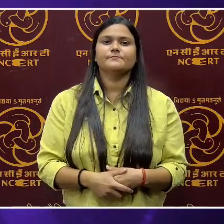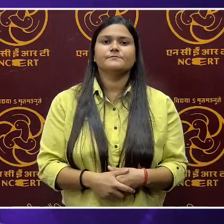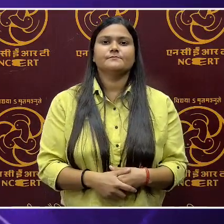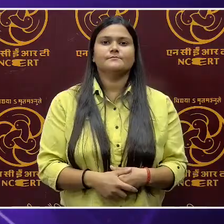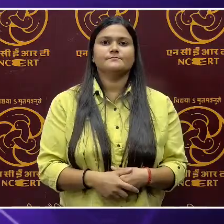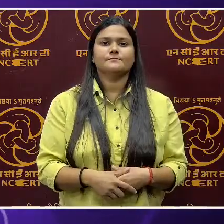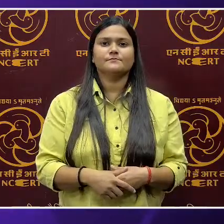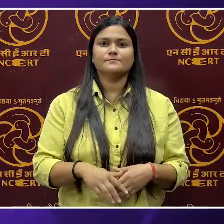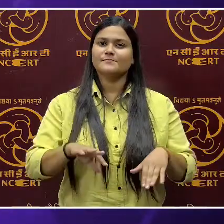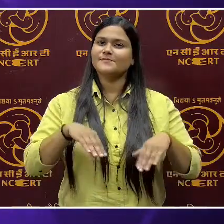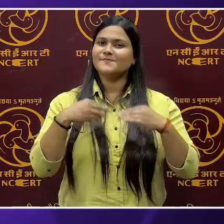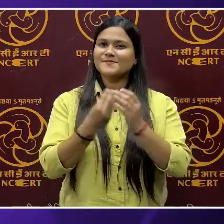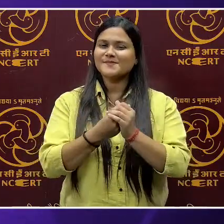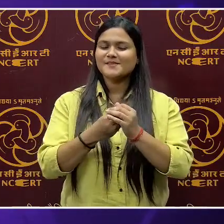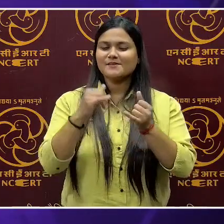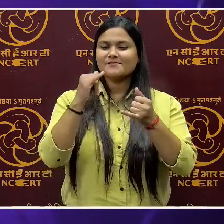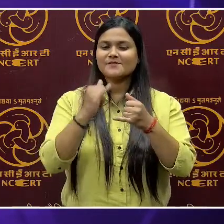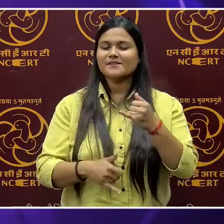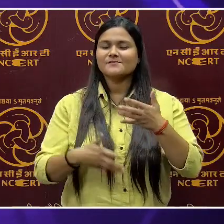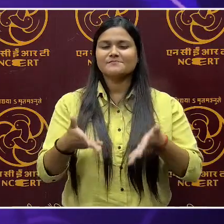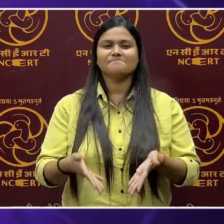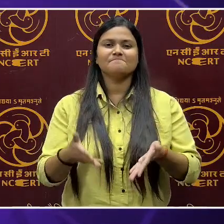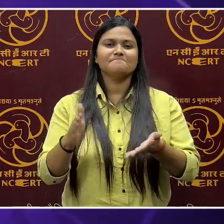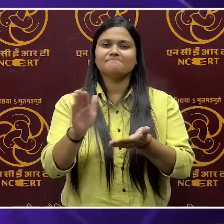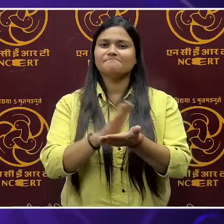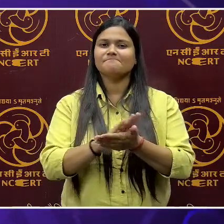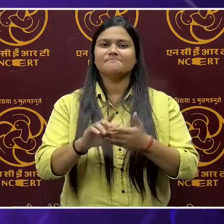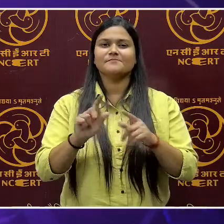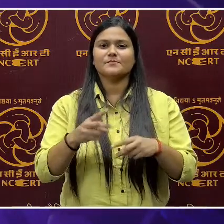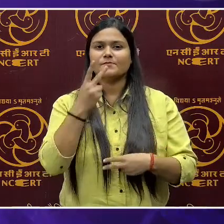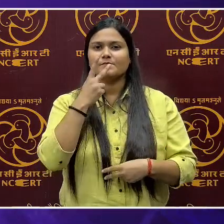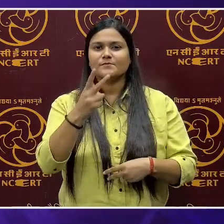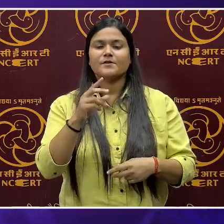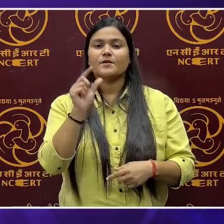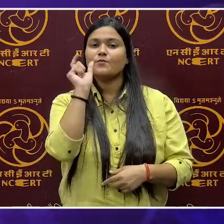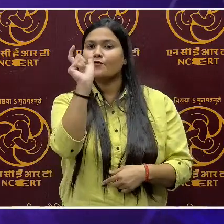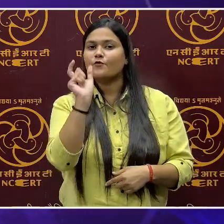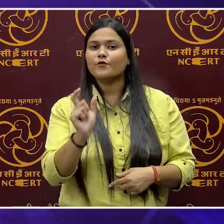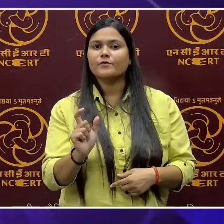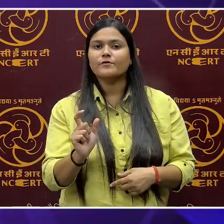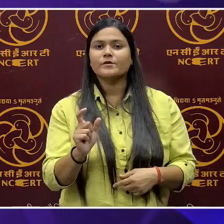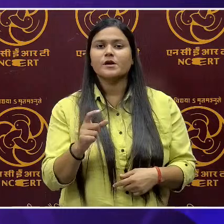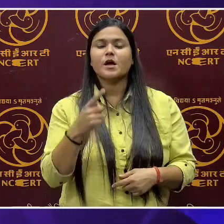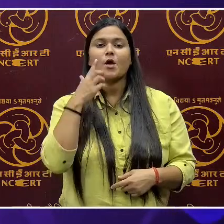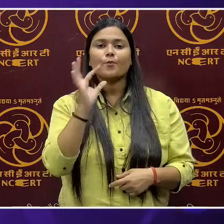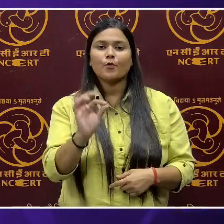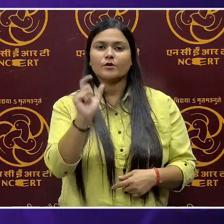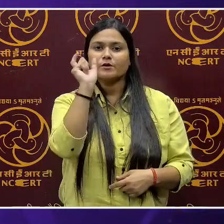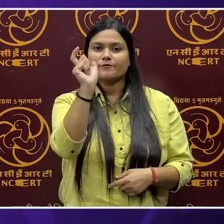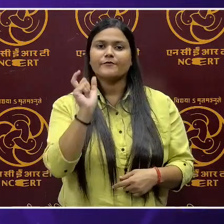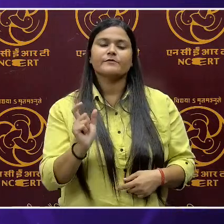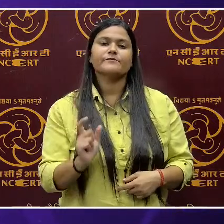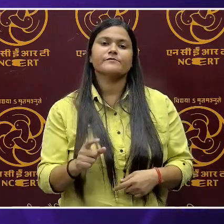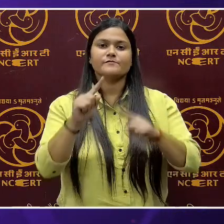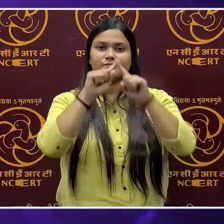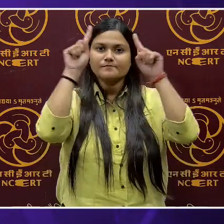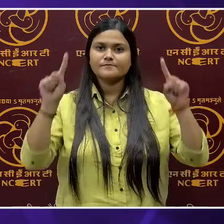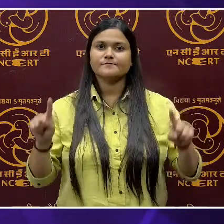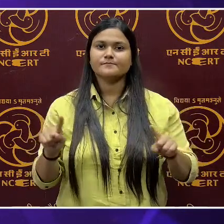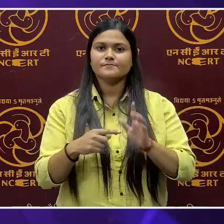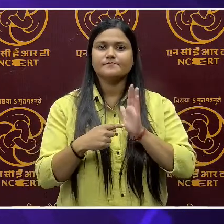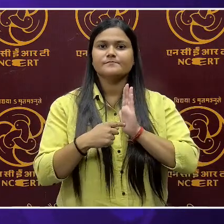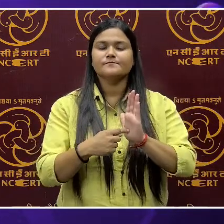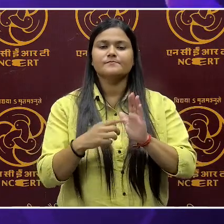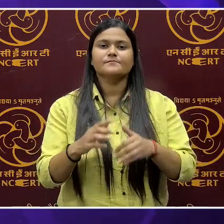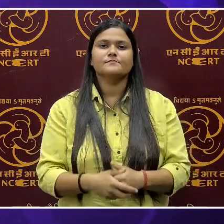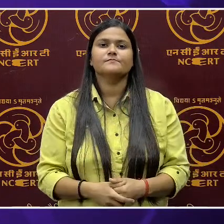almost come towards the end of our program. So let's have a look at the keywords, shall we, ma'am? Yes, so just one small